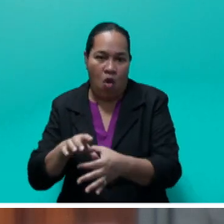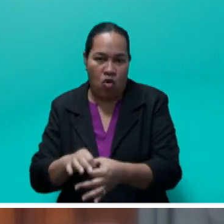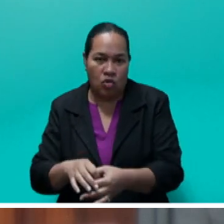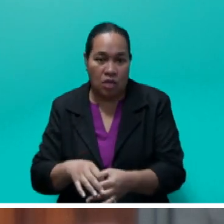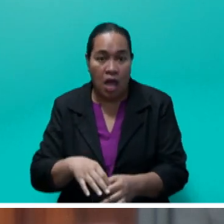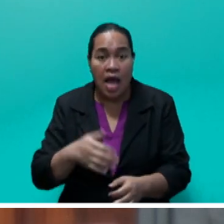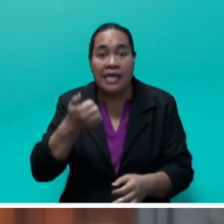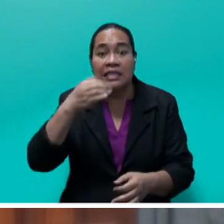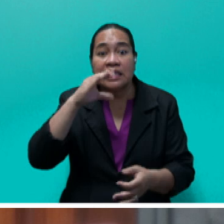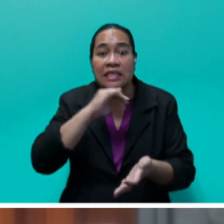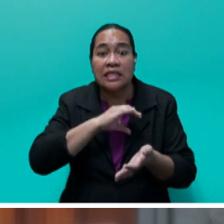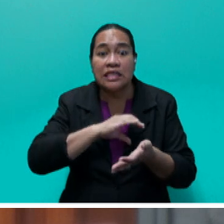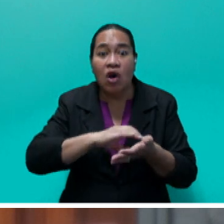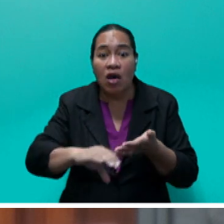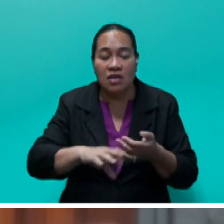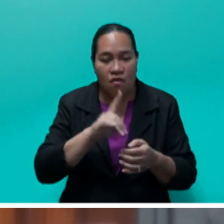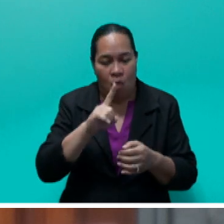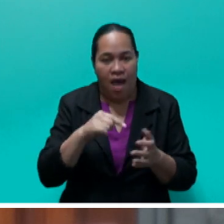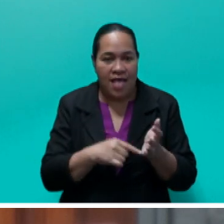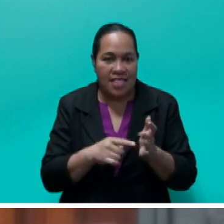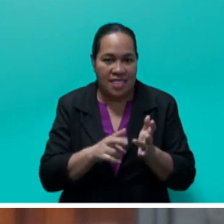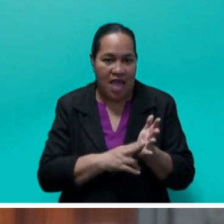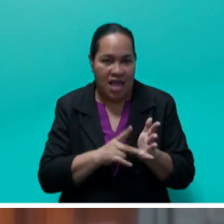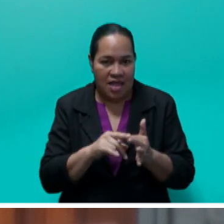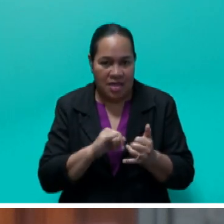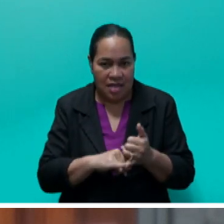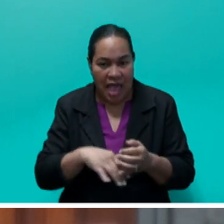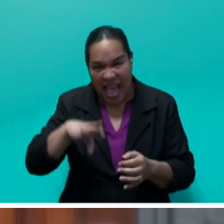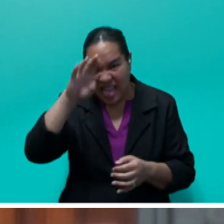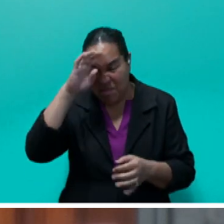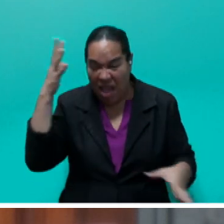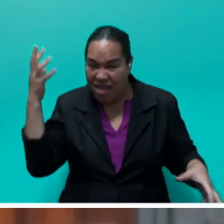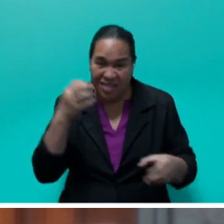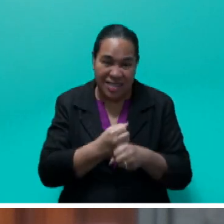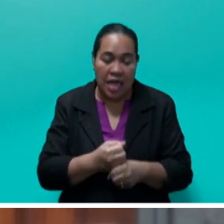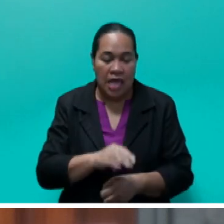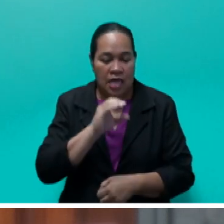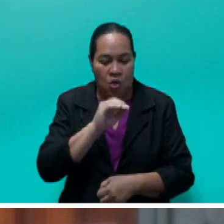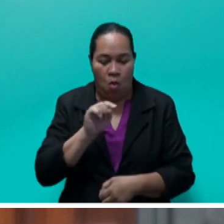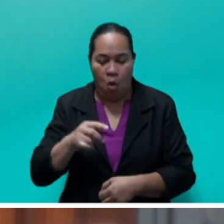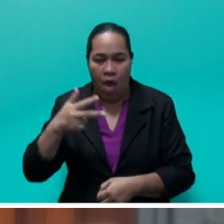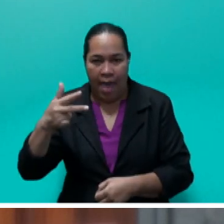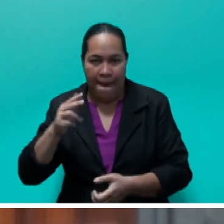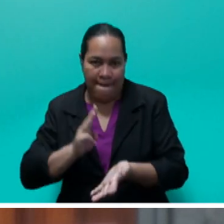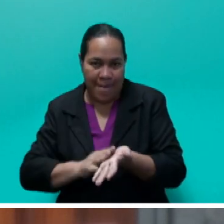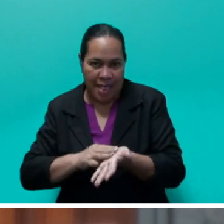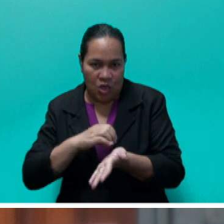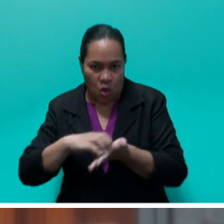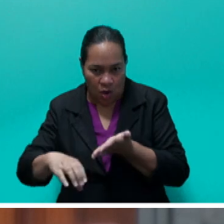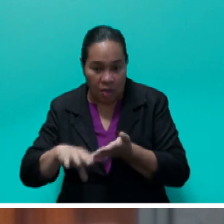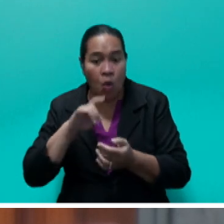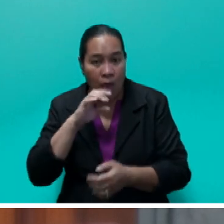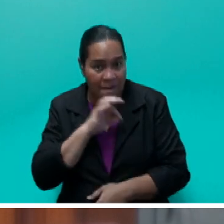resulting in expected total payout of $0.8 million. This final support will not only